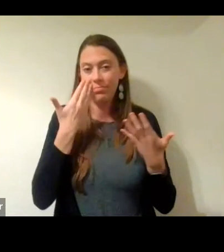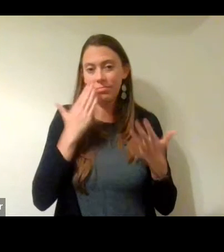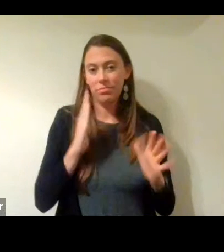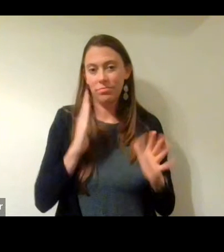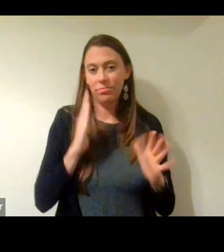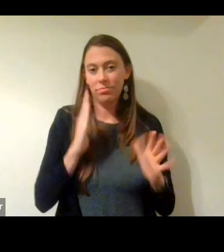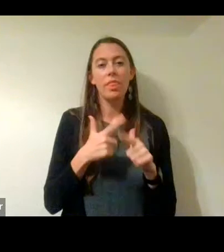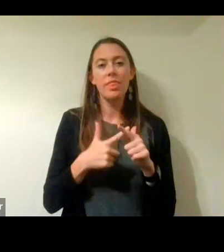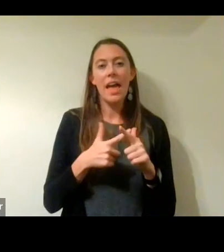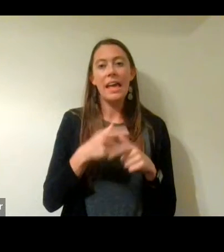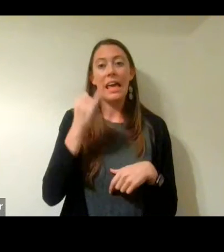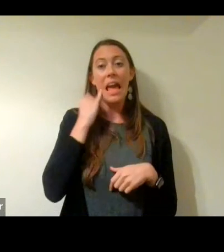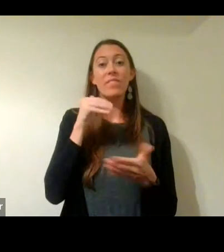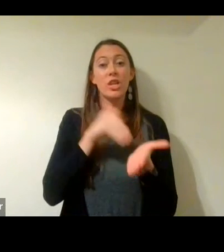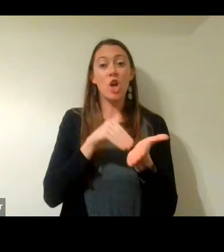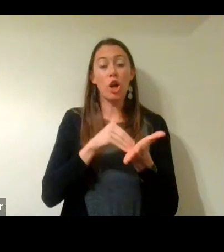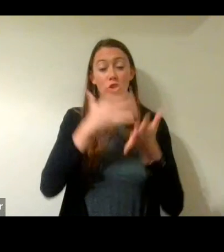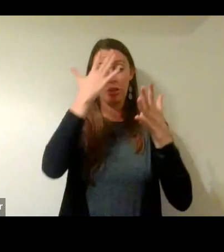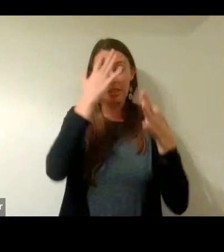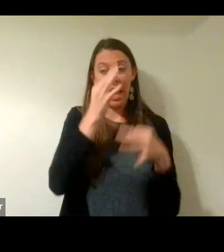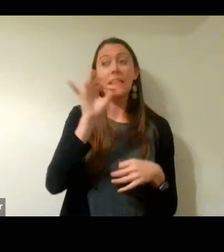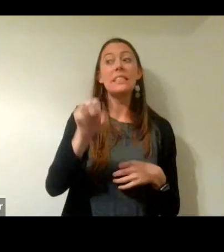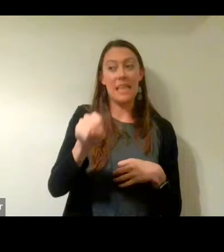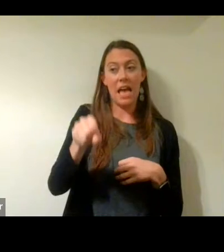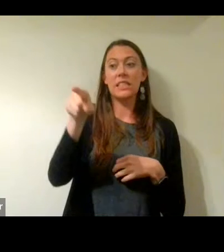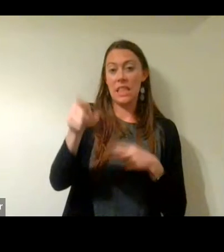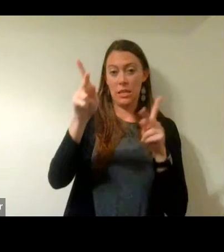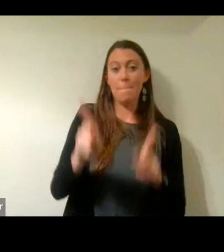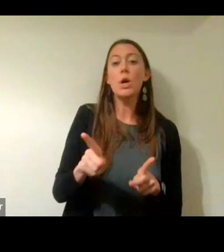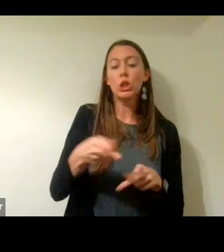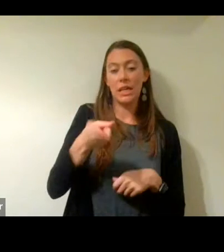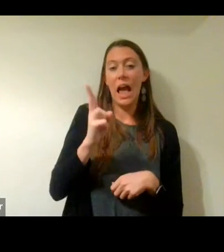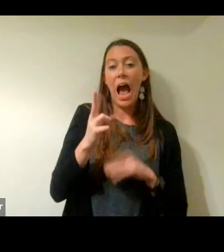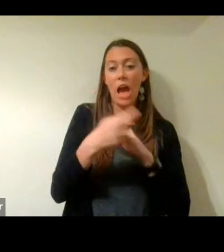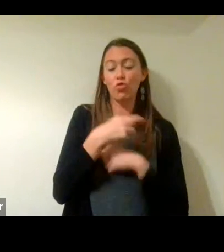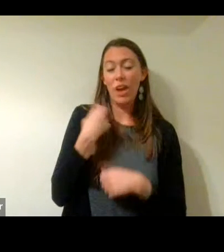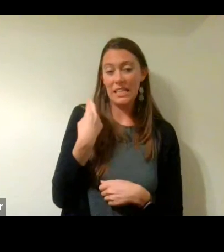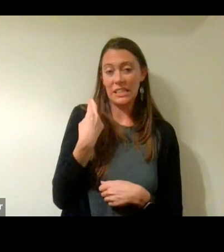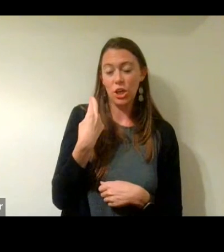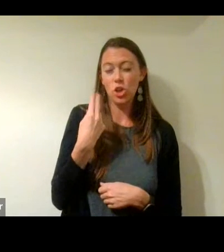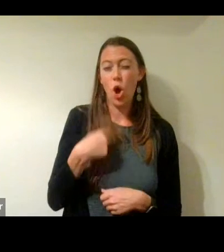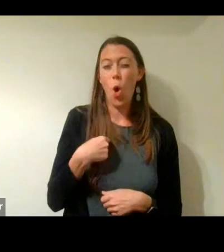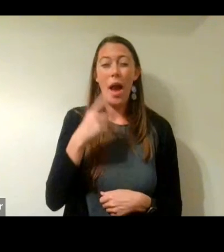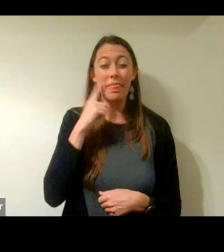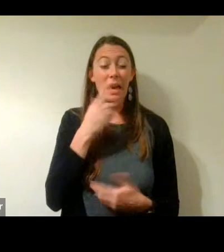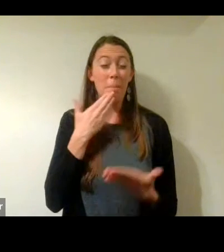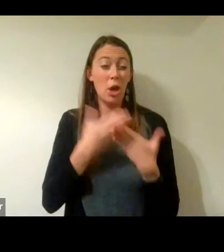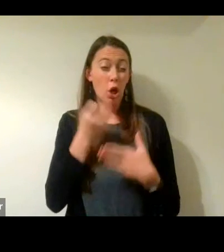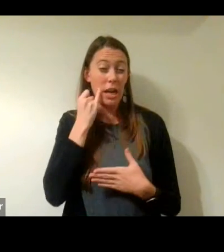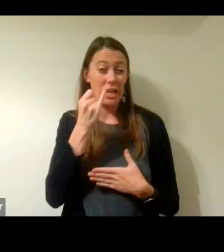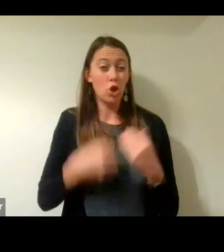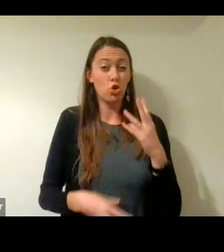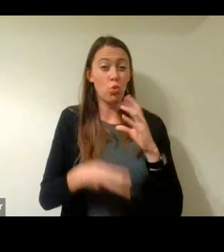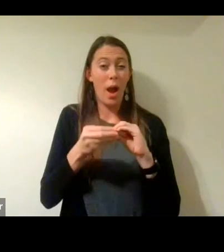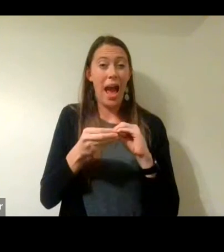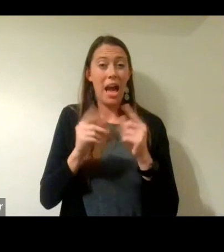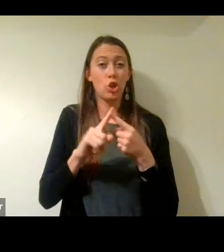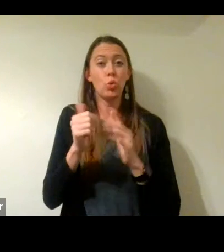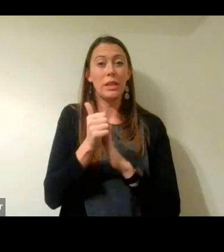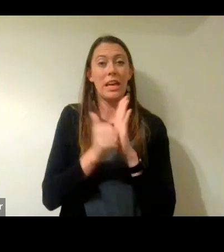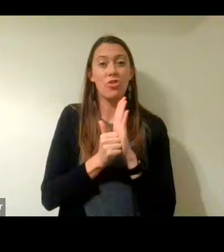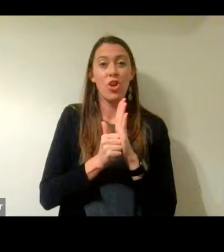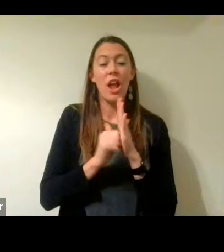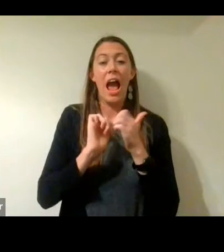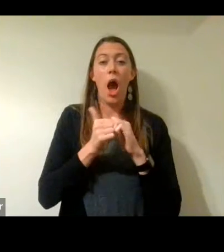high risk. So I do think it would be great if we could put this on the agenda for another night when it's not so packed, that